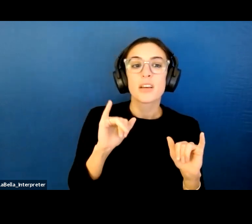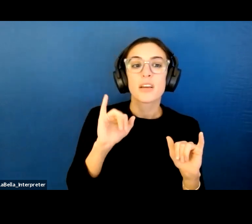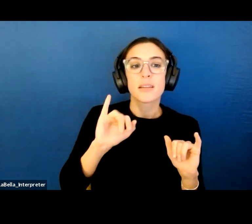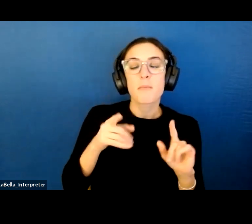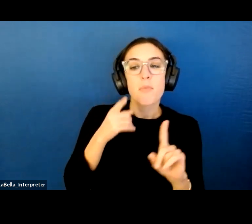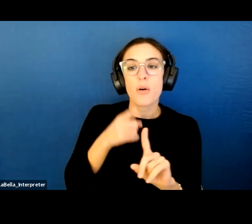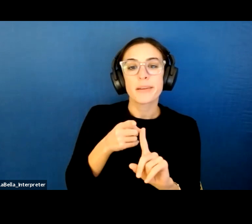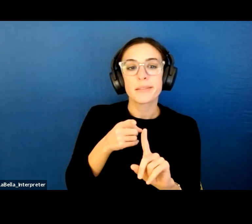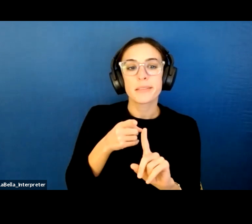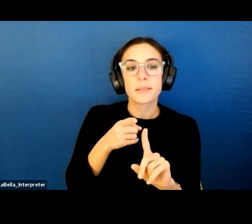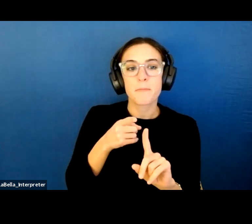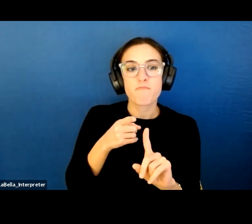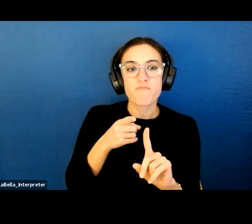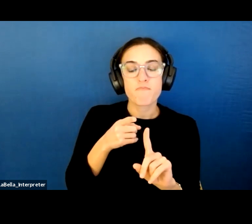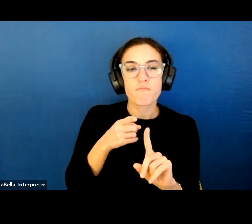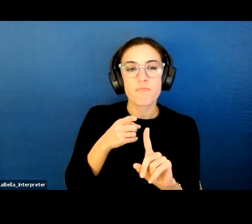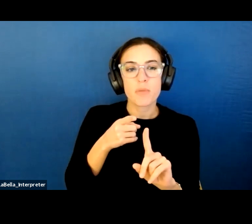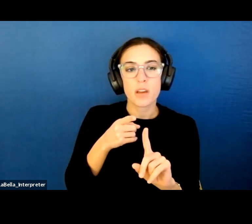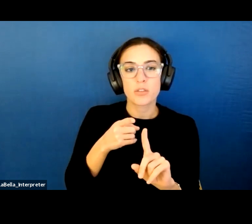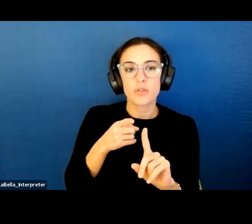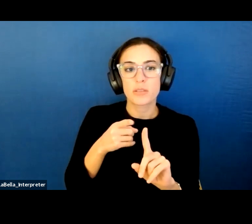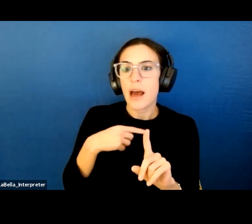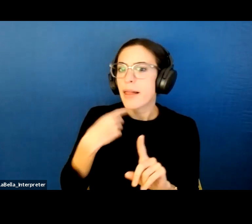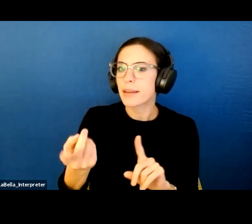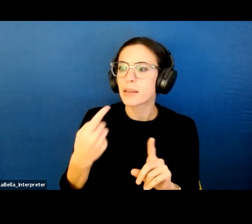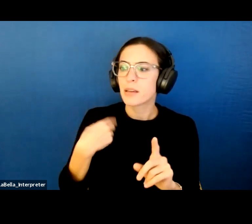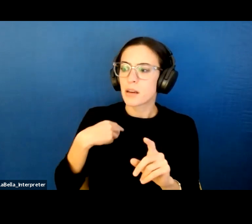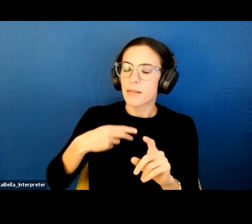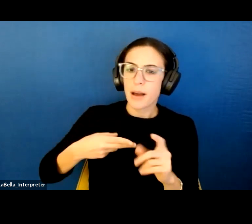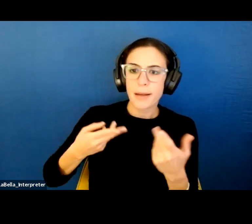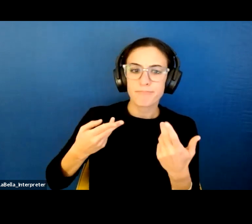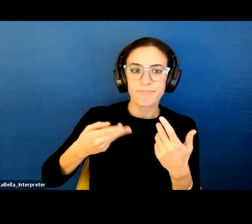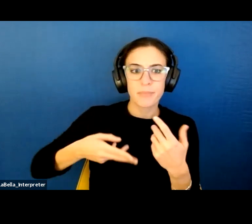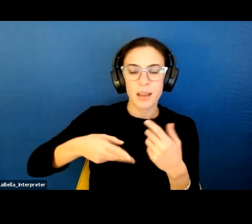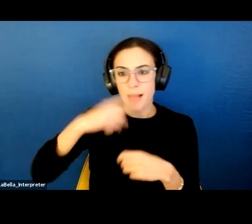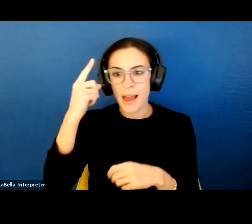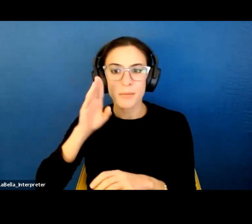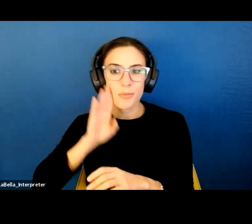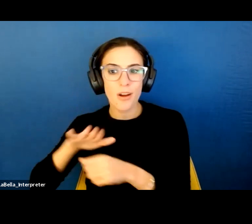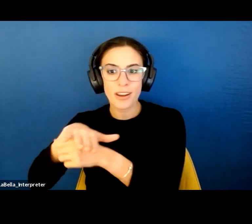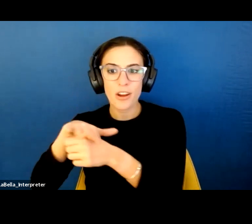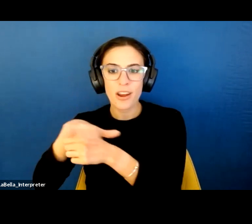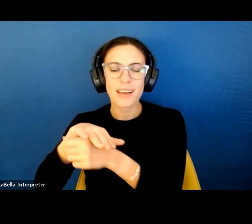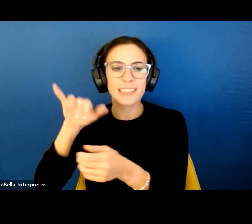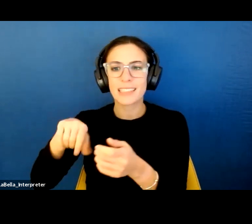areas like African countries to save the planet, not the populations in graying countries.